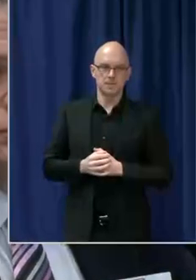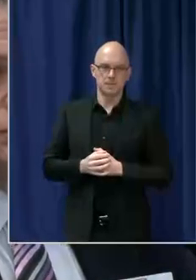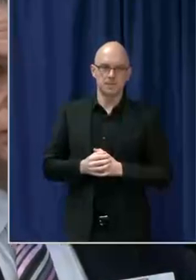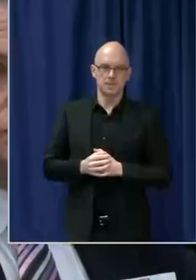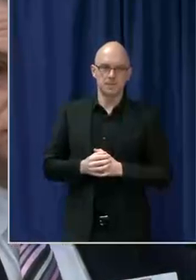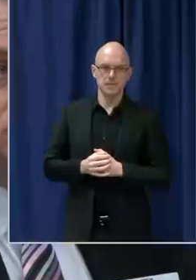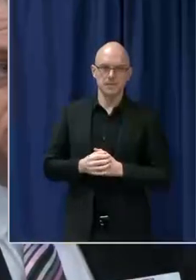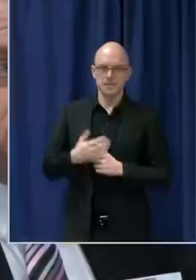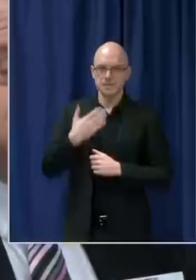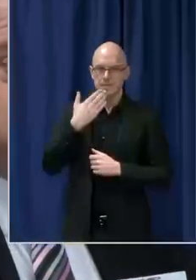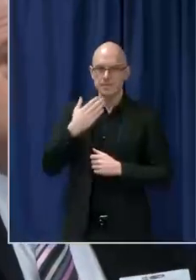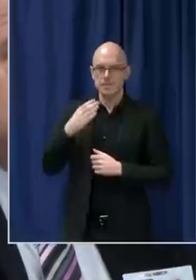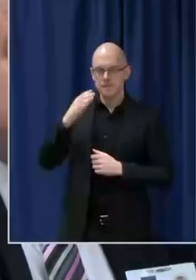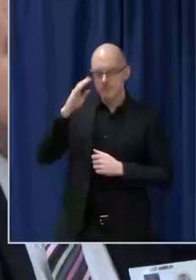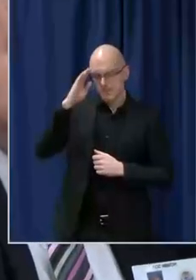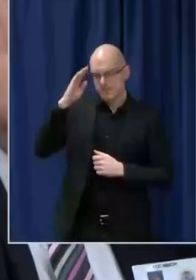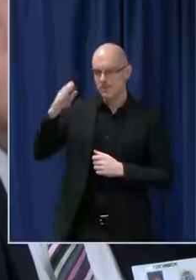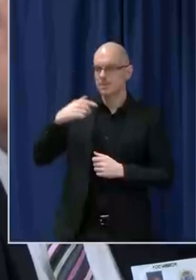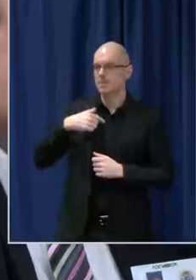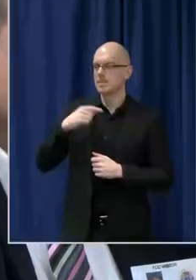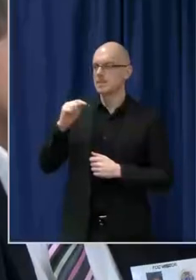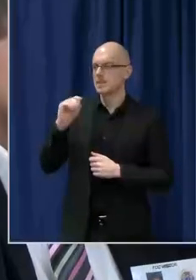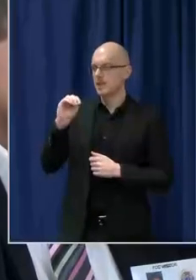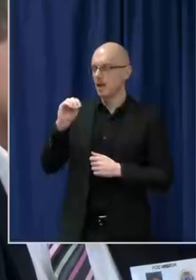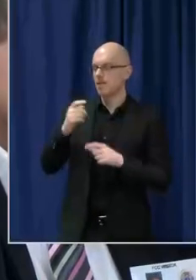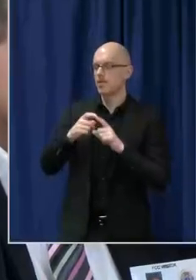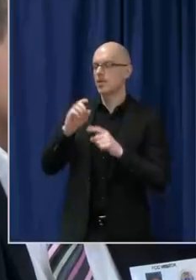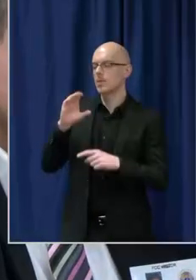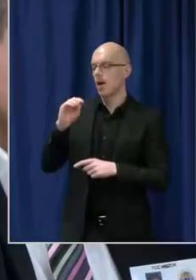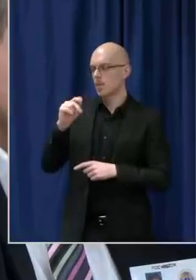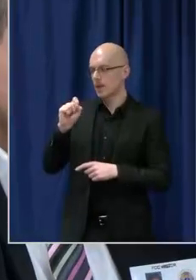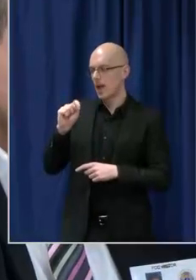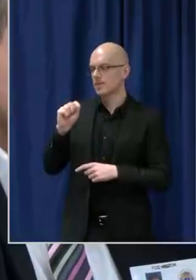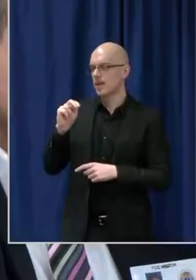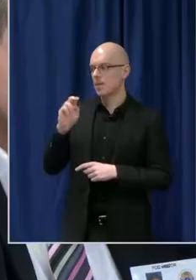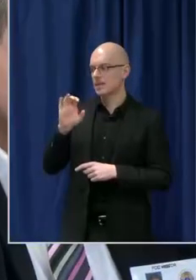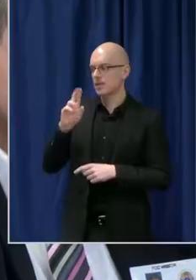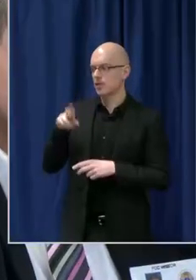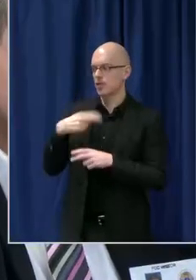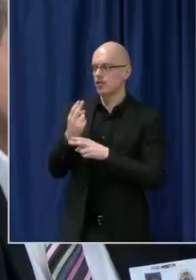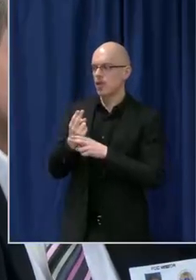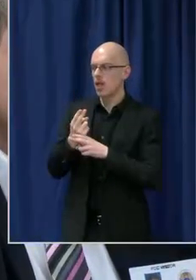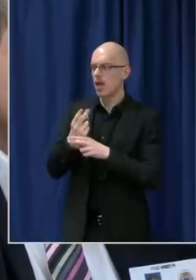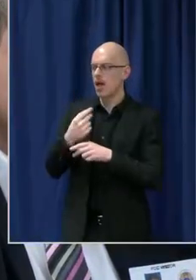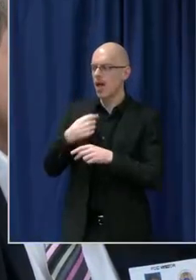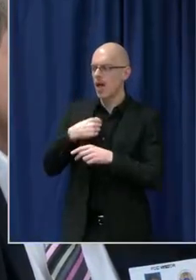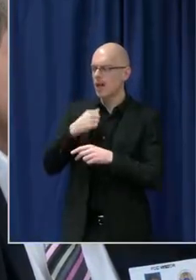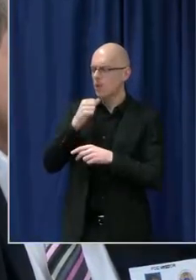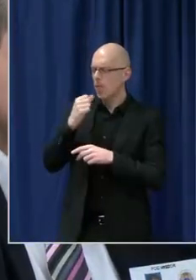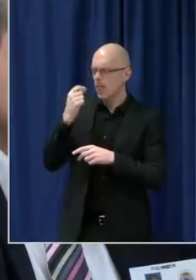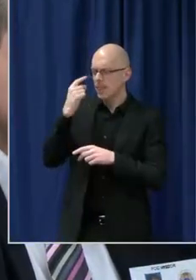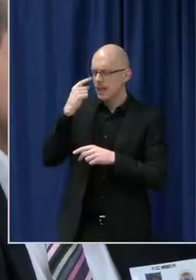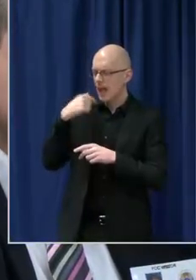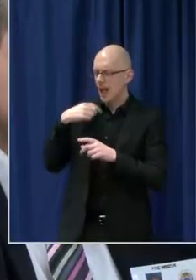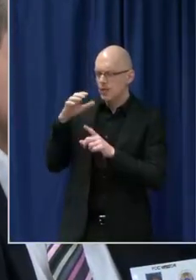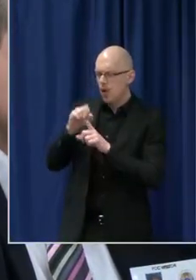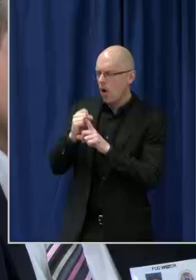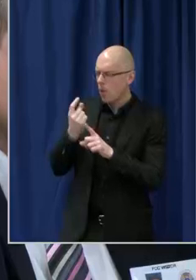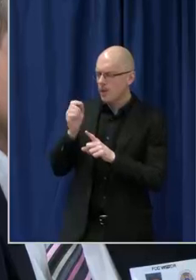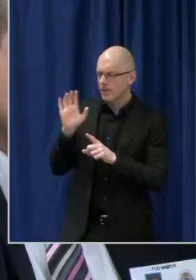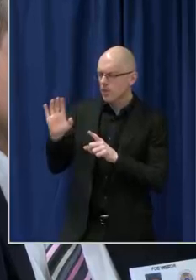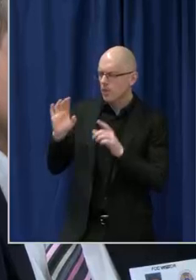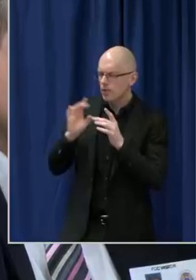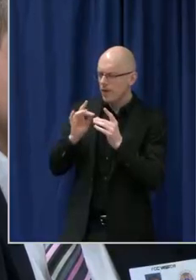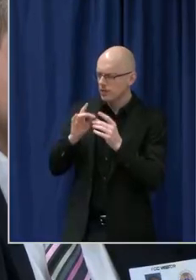Thanks. Hi, Tom from Comcast NBC Universal. I don't think I caught one of the references you made to last